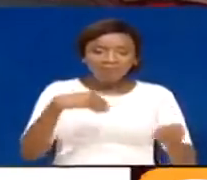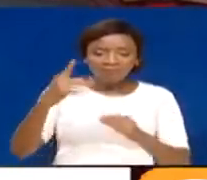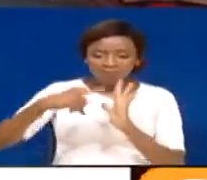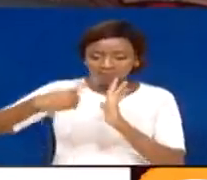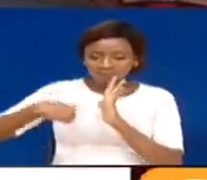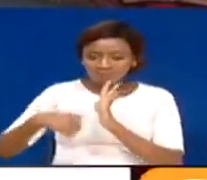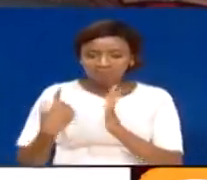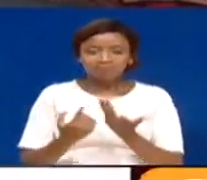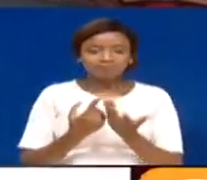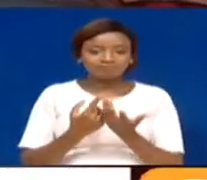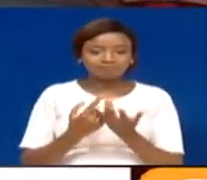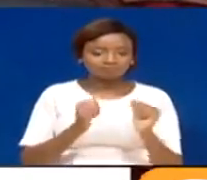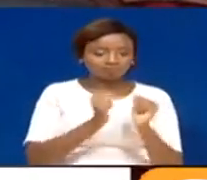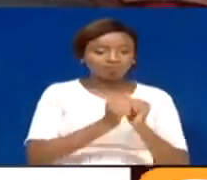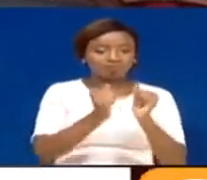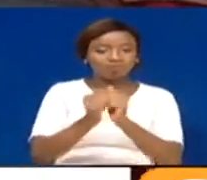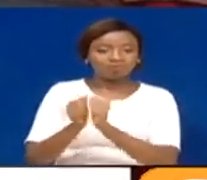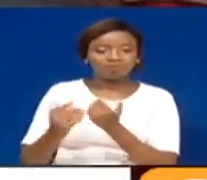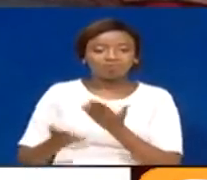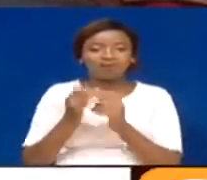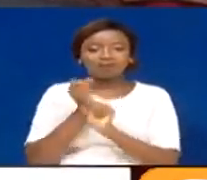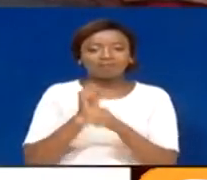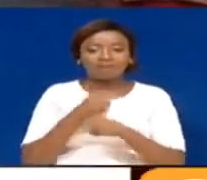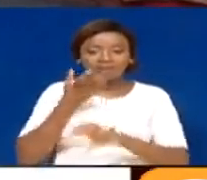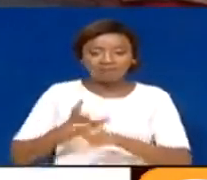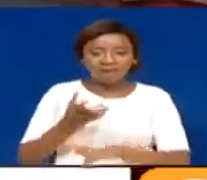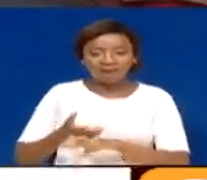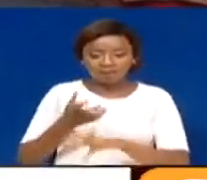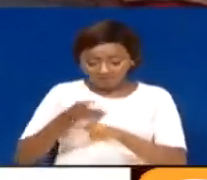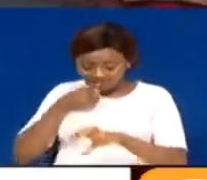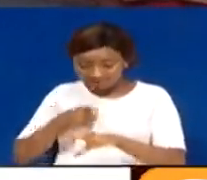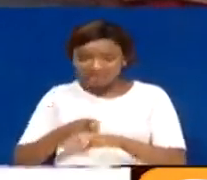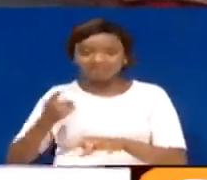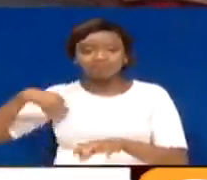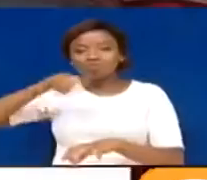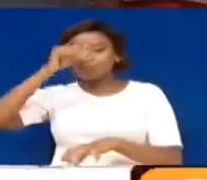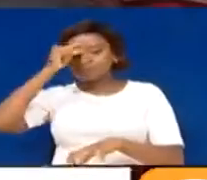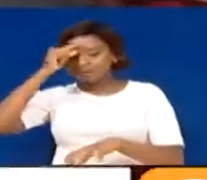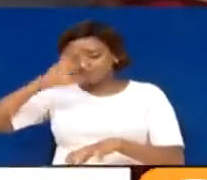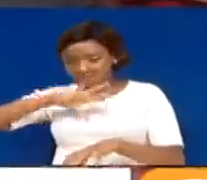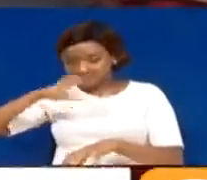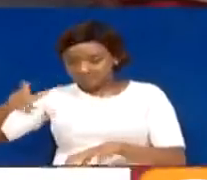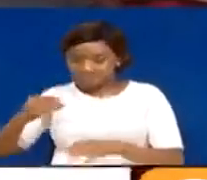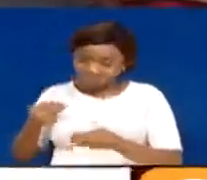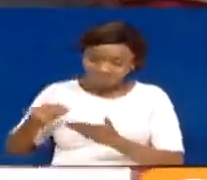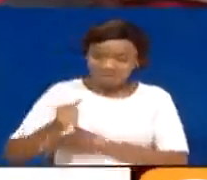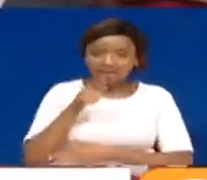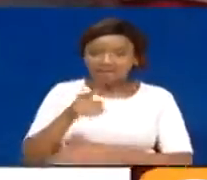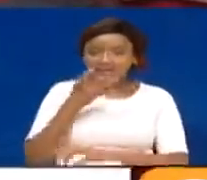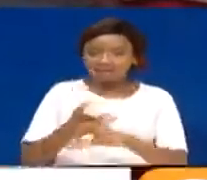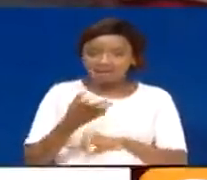10 ambazo zitatengeneza kabro. Mukitengeneza hizo kabro, sisi tukiwa kwa